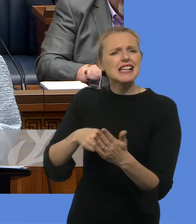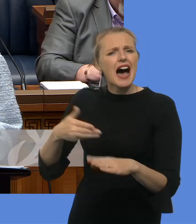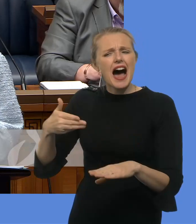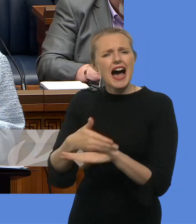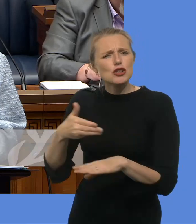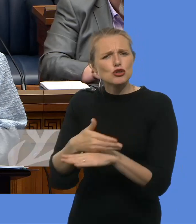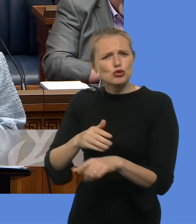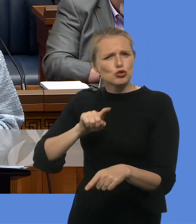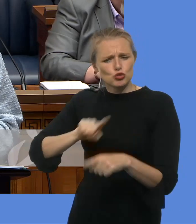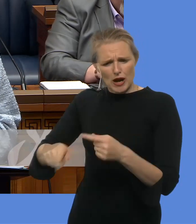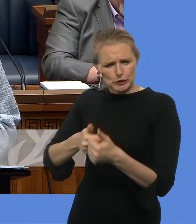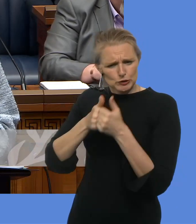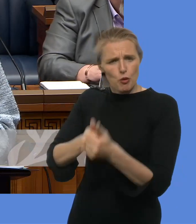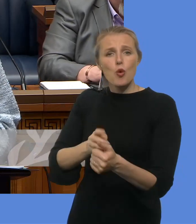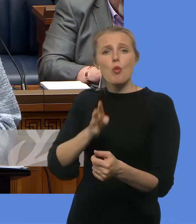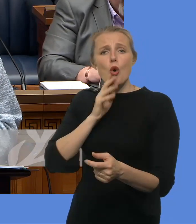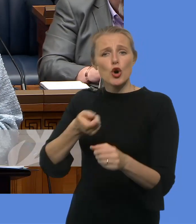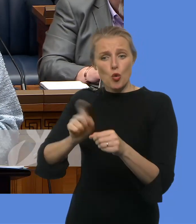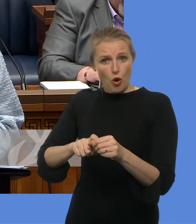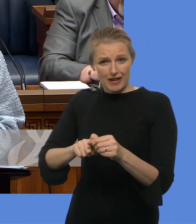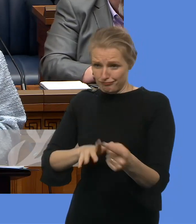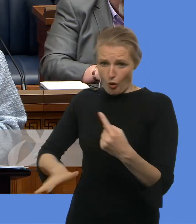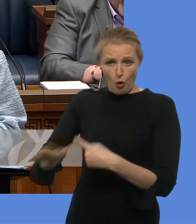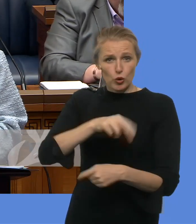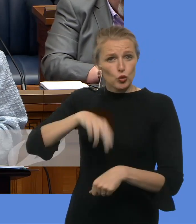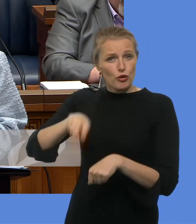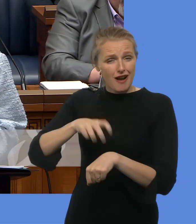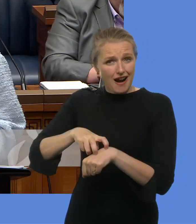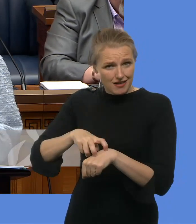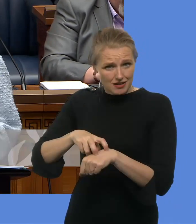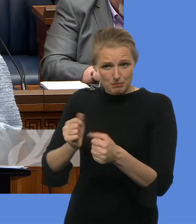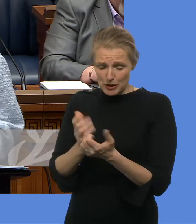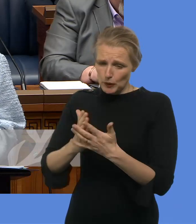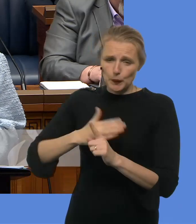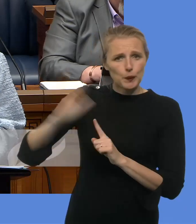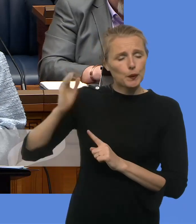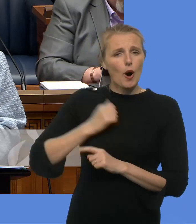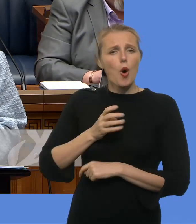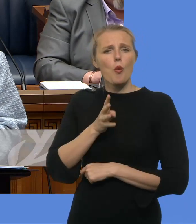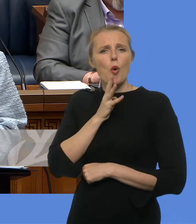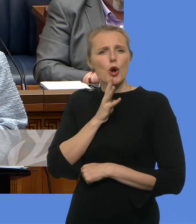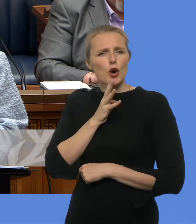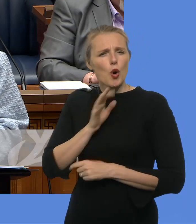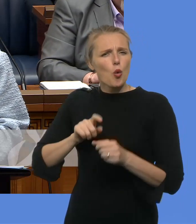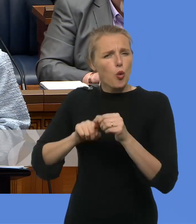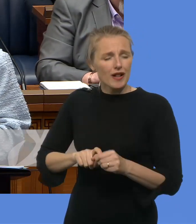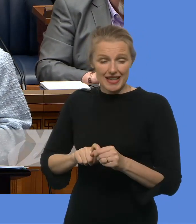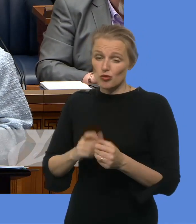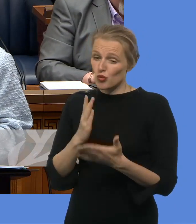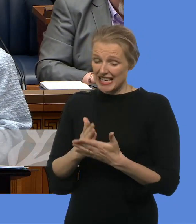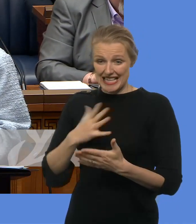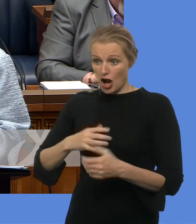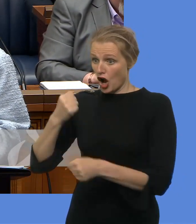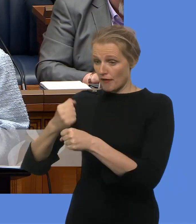supporting water quality across the north to secure longer-term improvements. So clearly there is a need for that collective action across